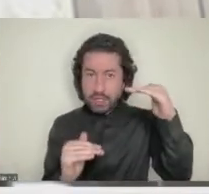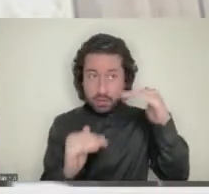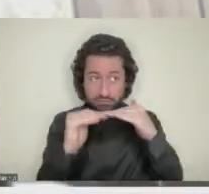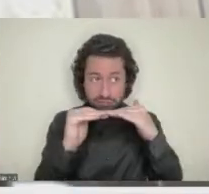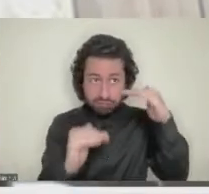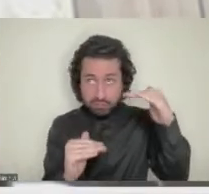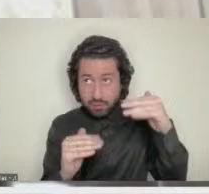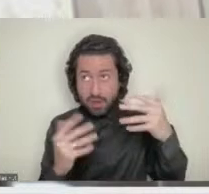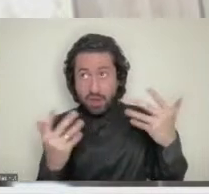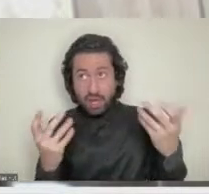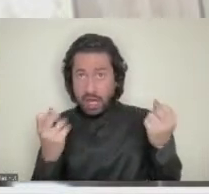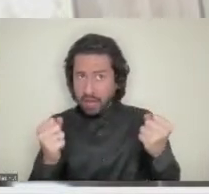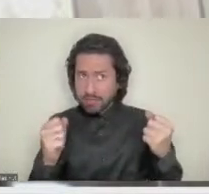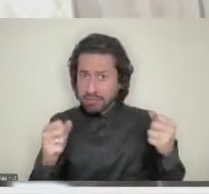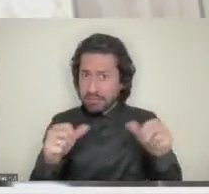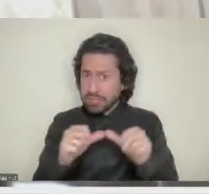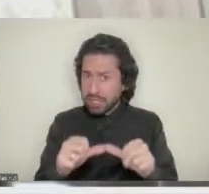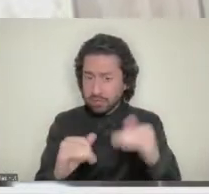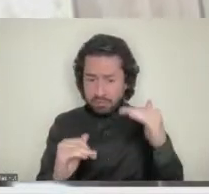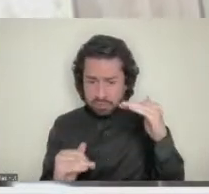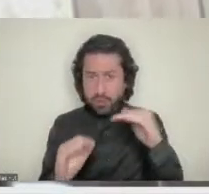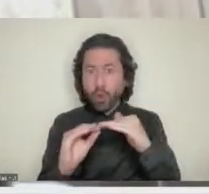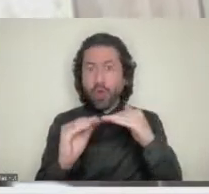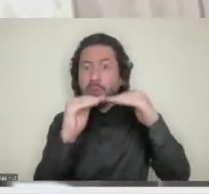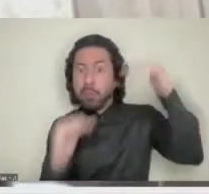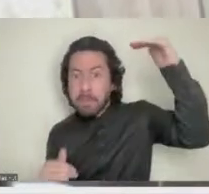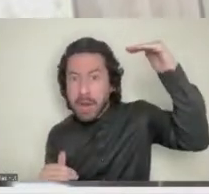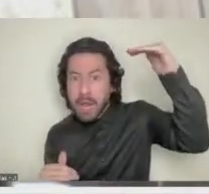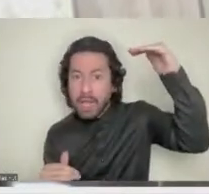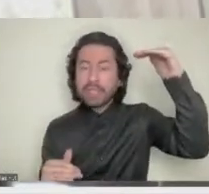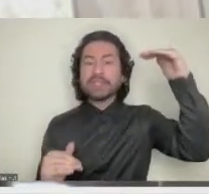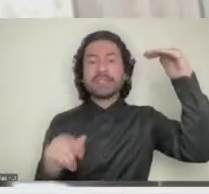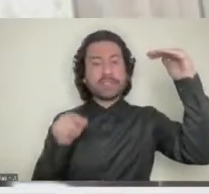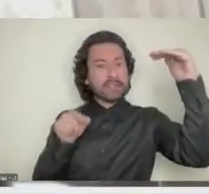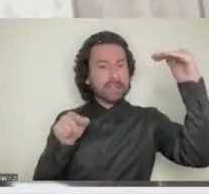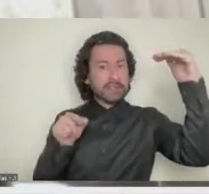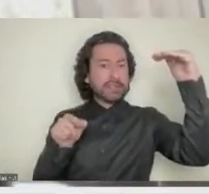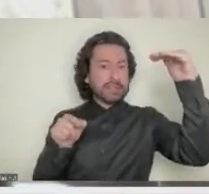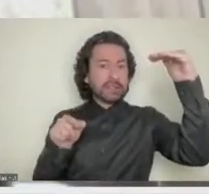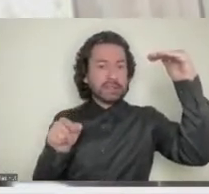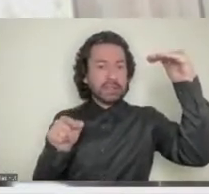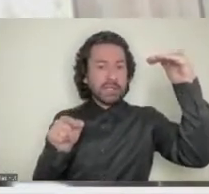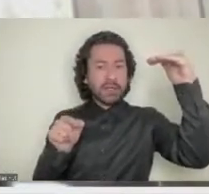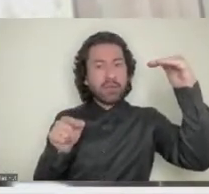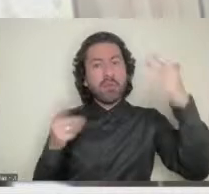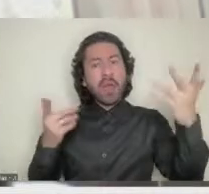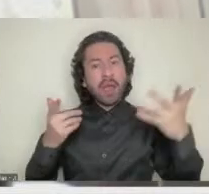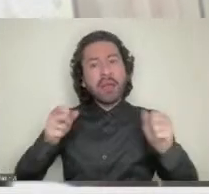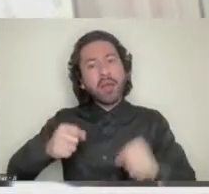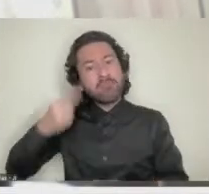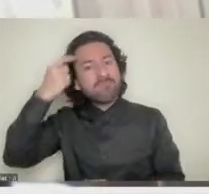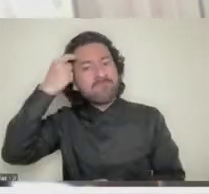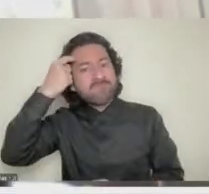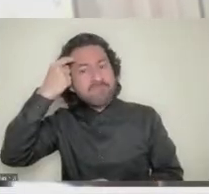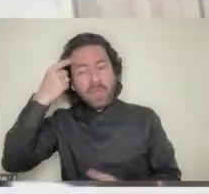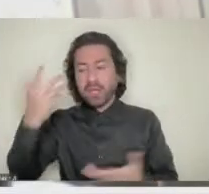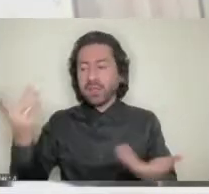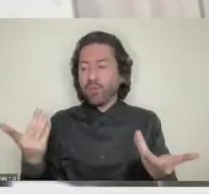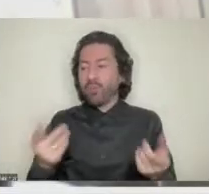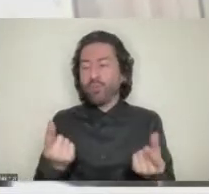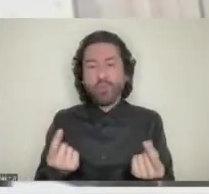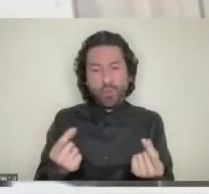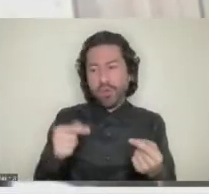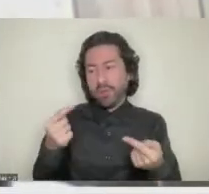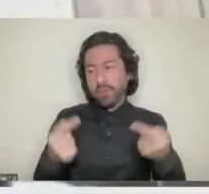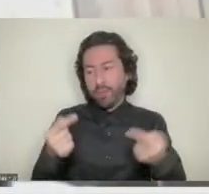gaps are they closed? Are they stagnant? Do they grow? That's even worse. That is